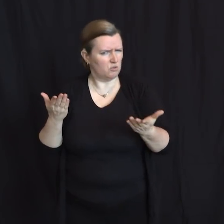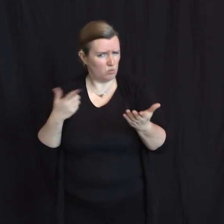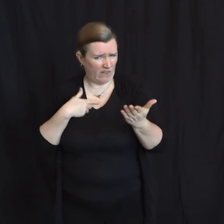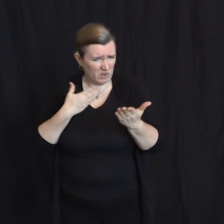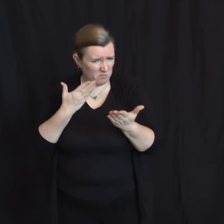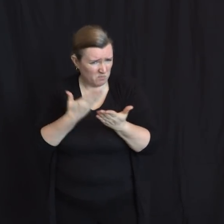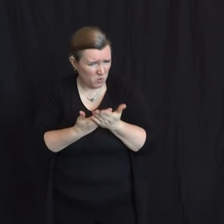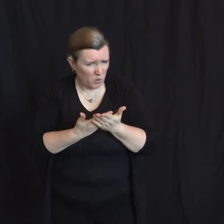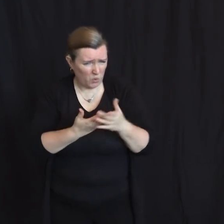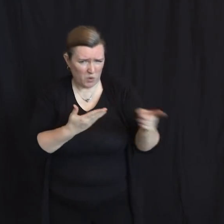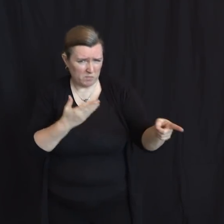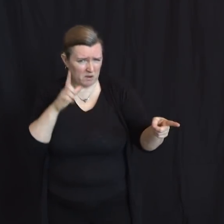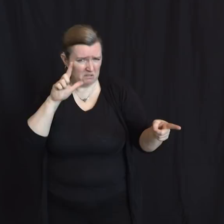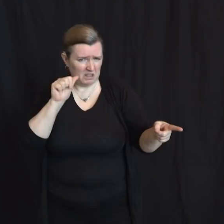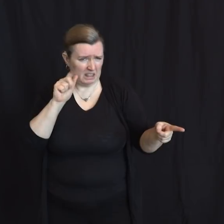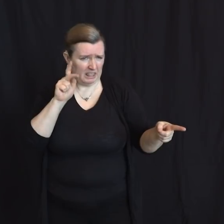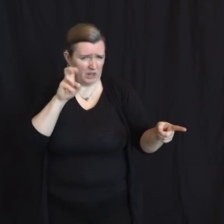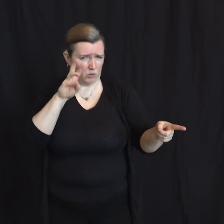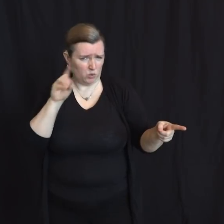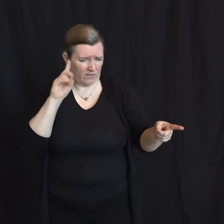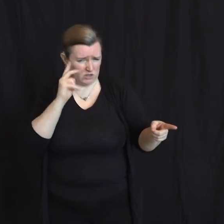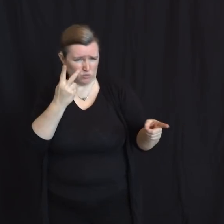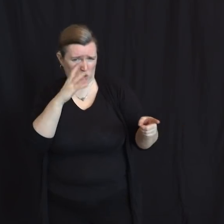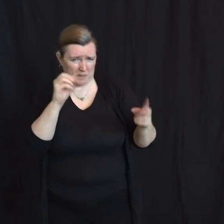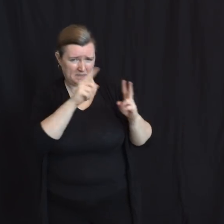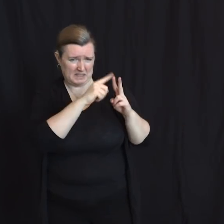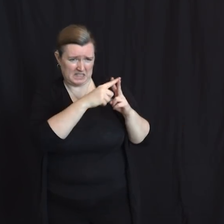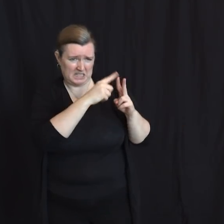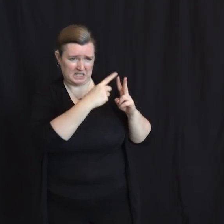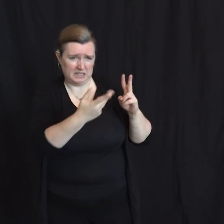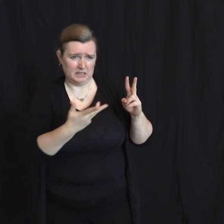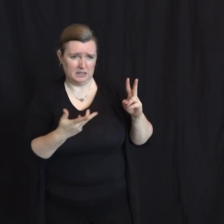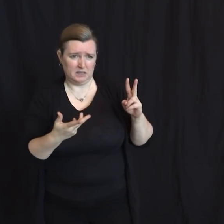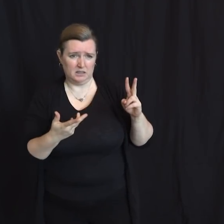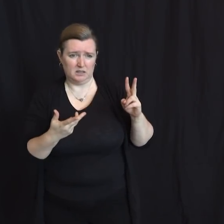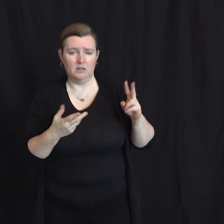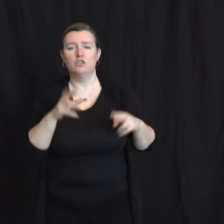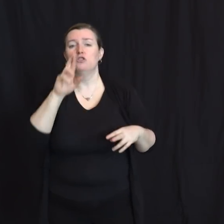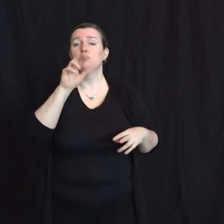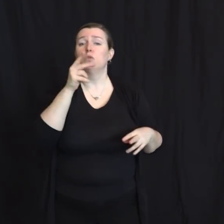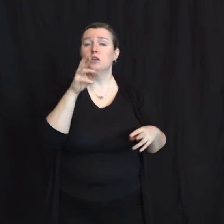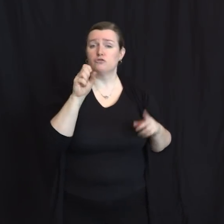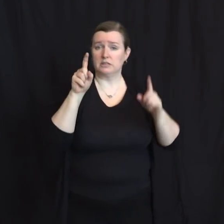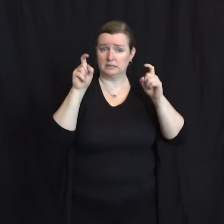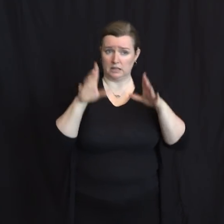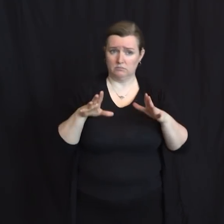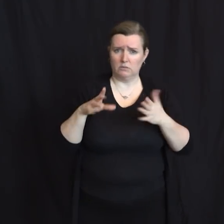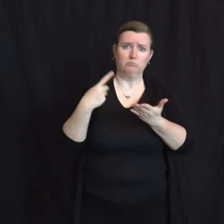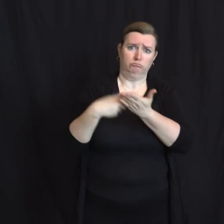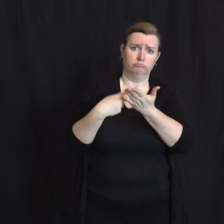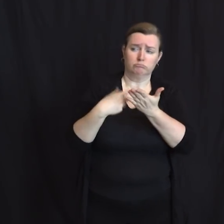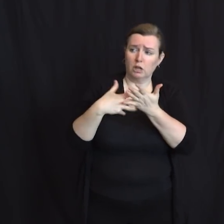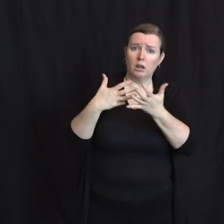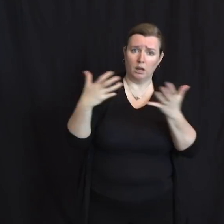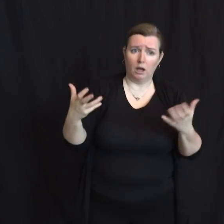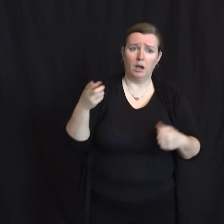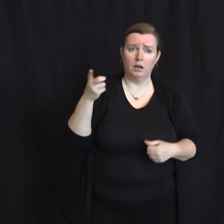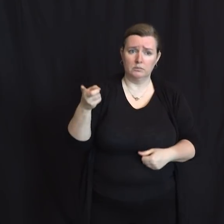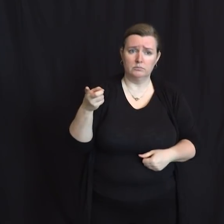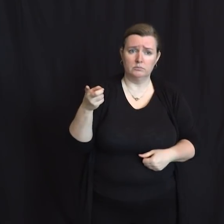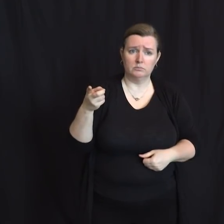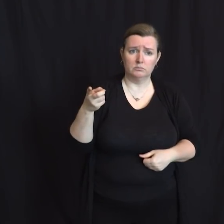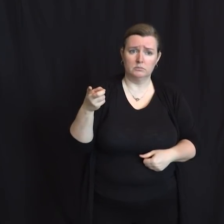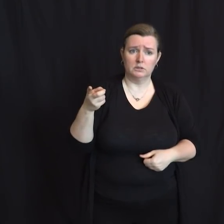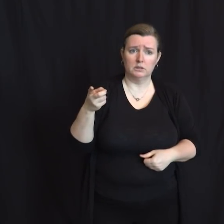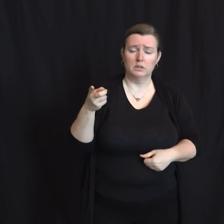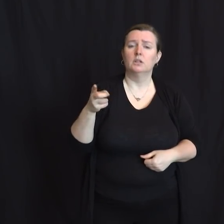those specific companies? And the Rutgers test, I know you've addressed a little bit of this, but is it play into your, at what point